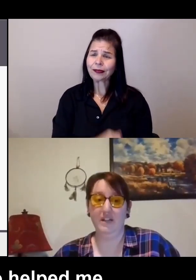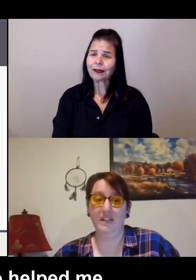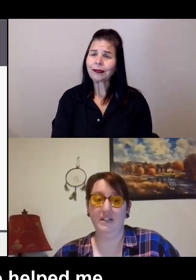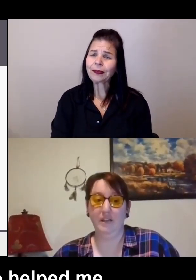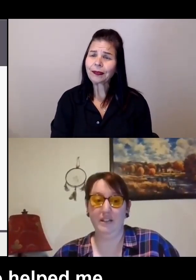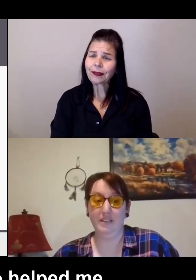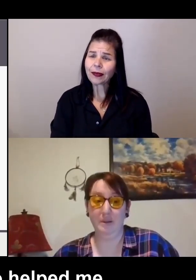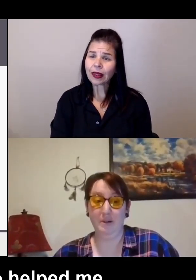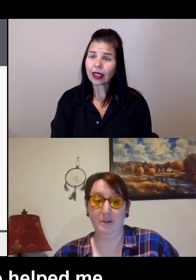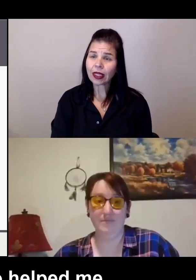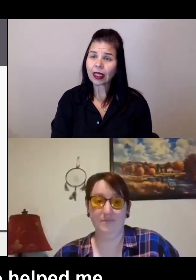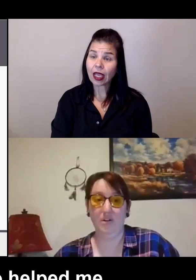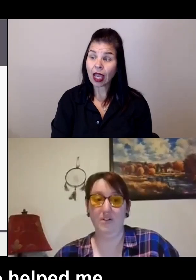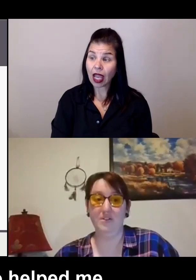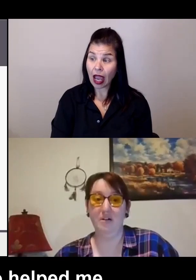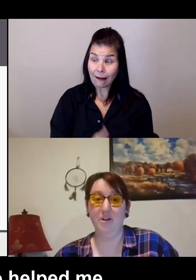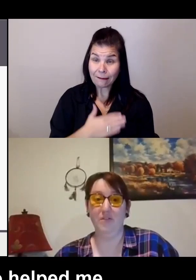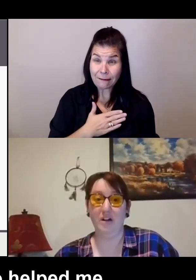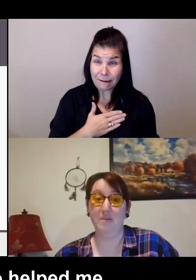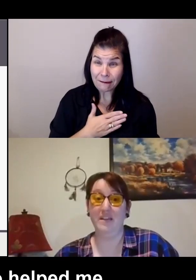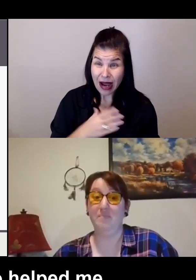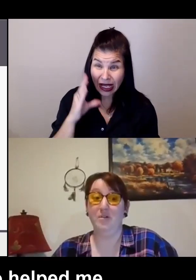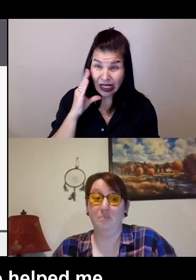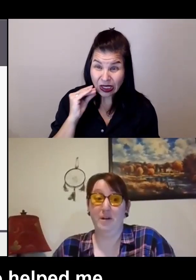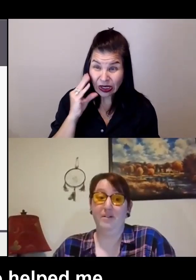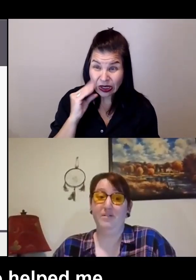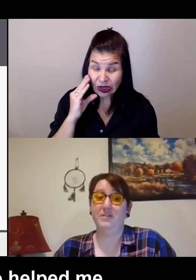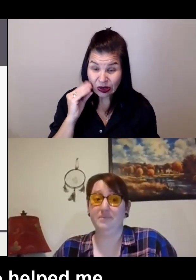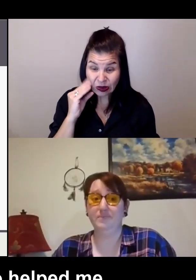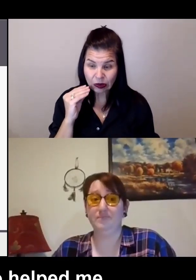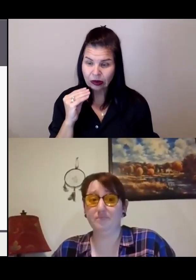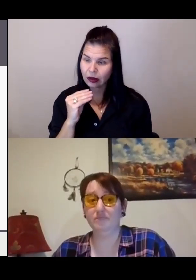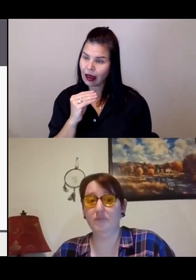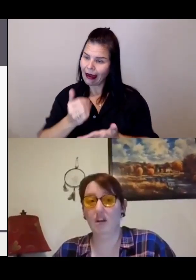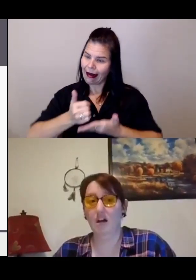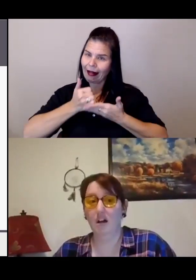The training and experience also helped me overcome many of my own barriers.